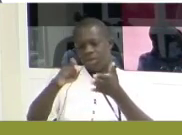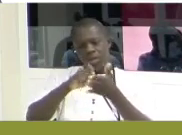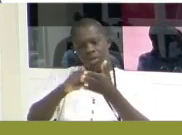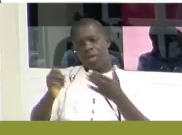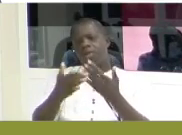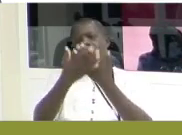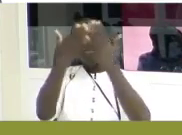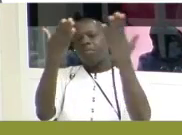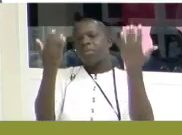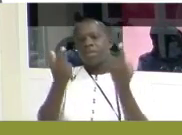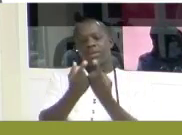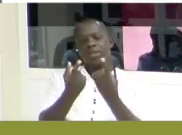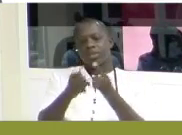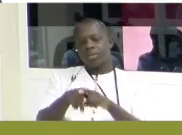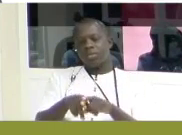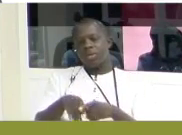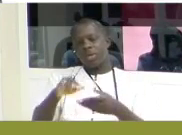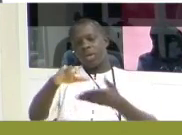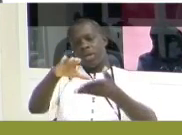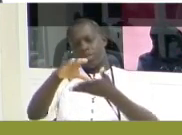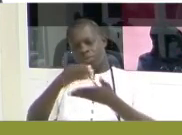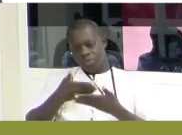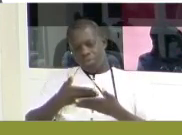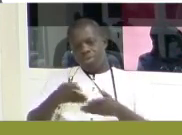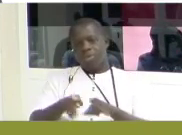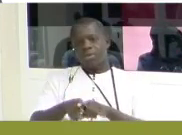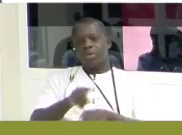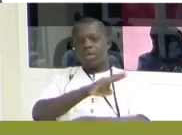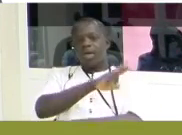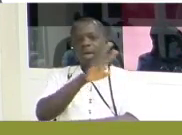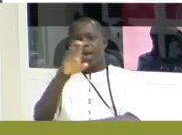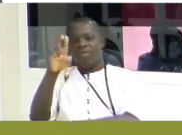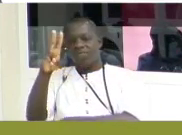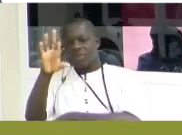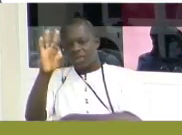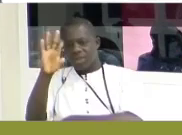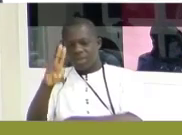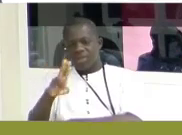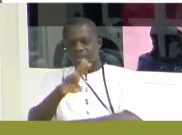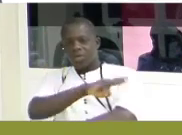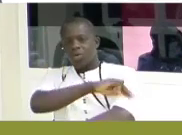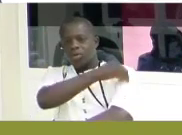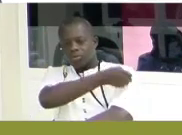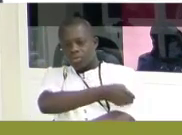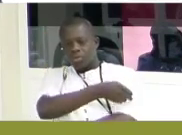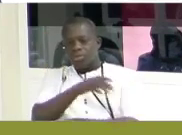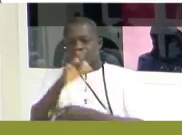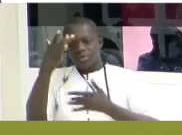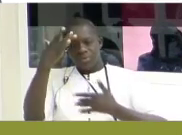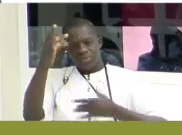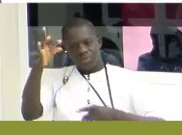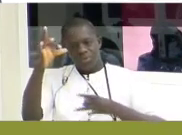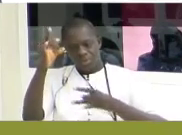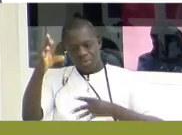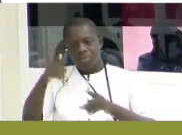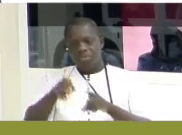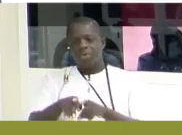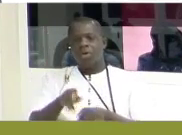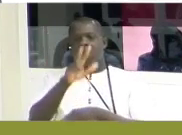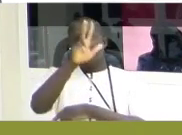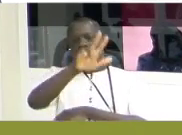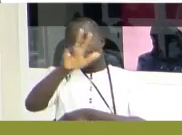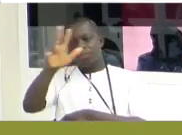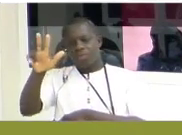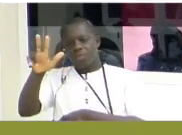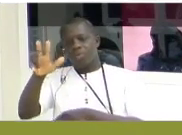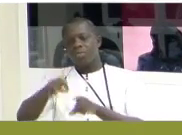her admission at RVTH, about her ailment, all those stuff. I said, okay, what's the website address? Fatu